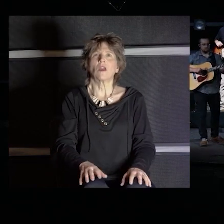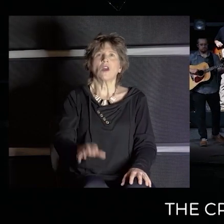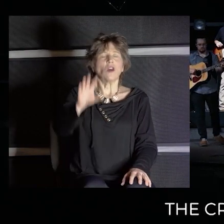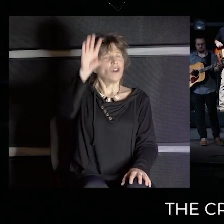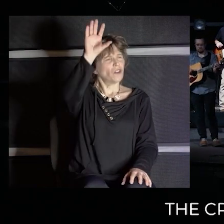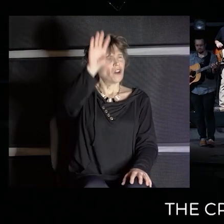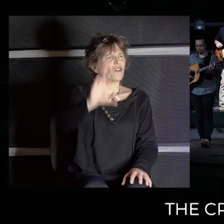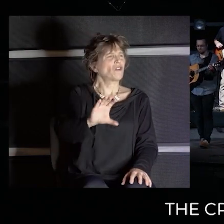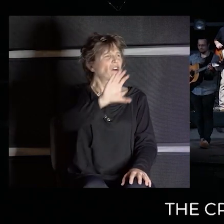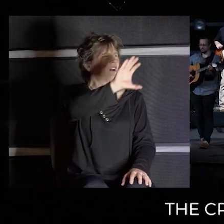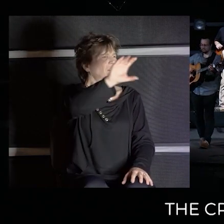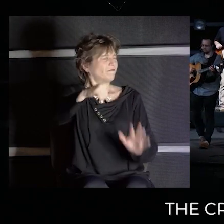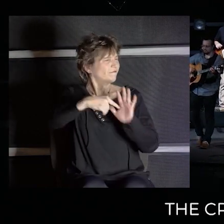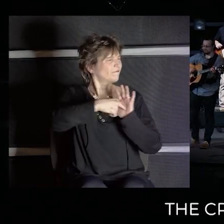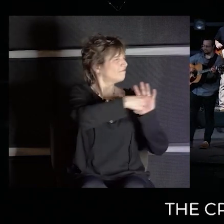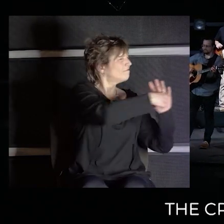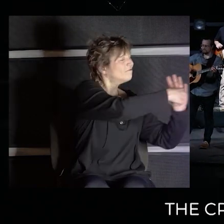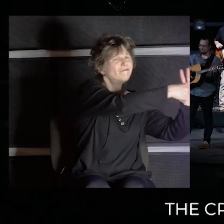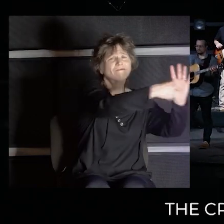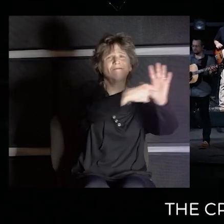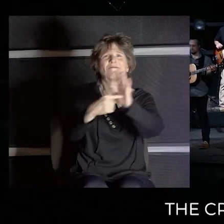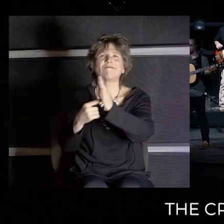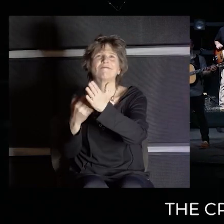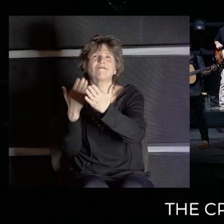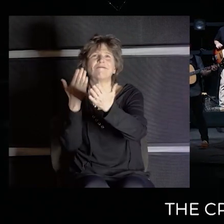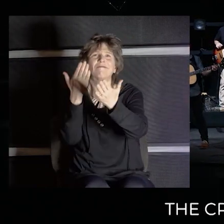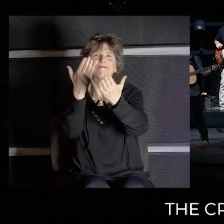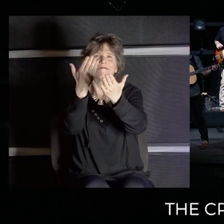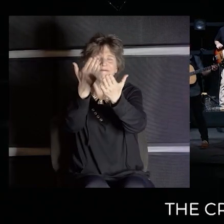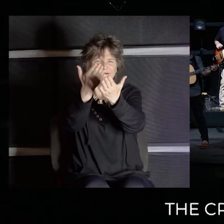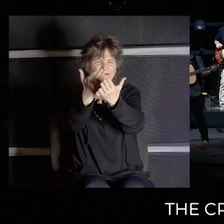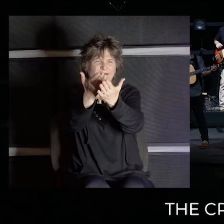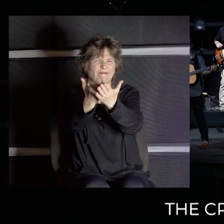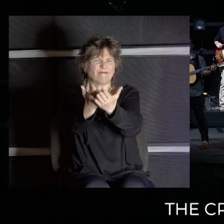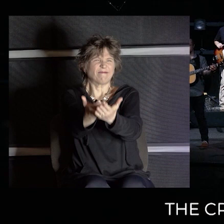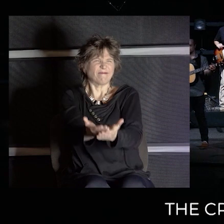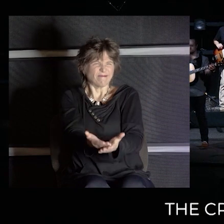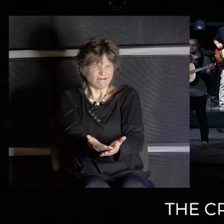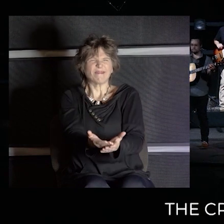The cross has the final word.